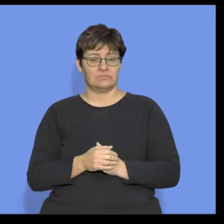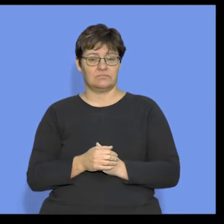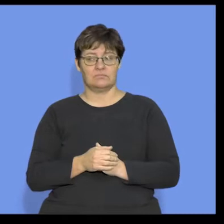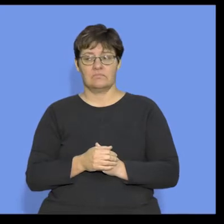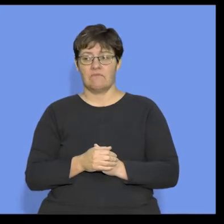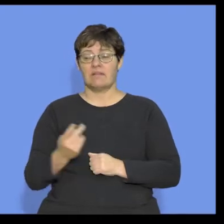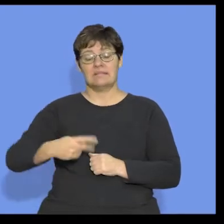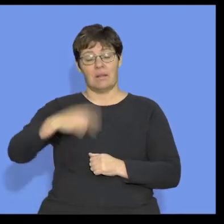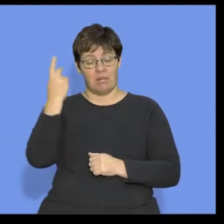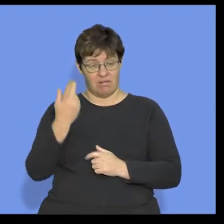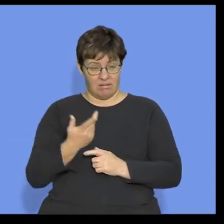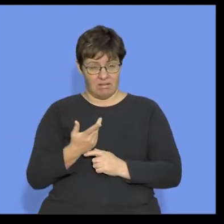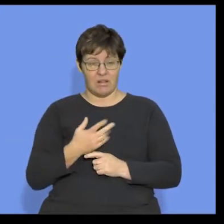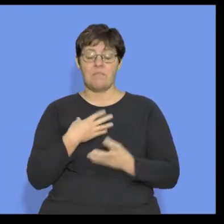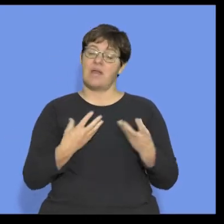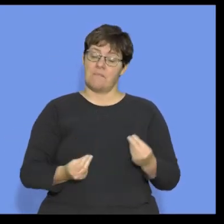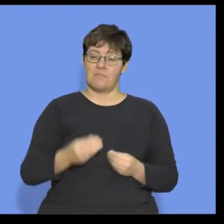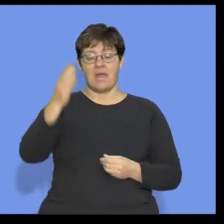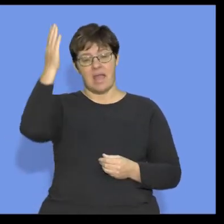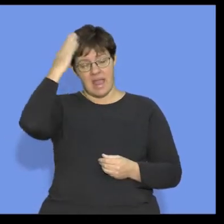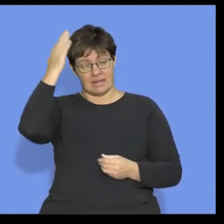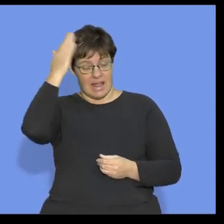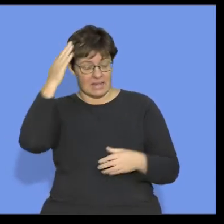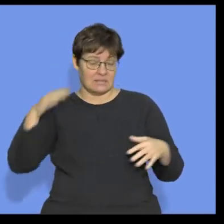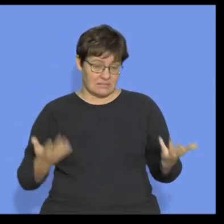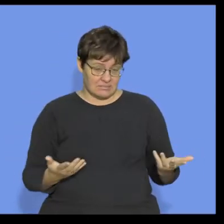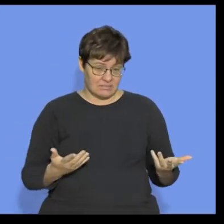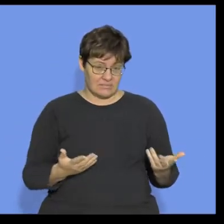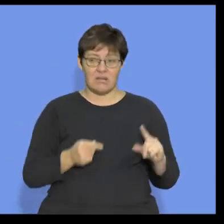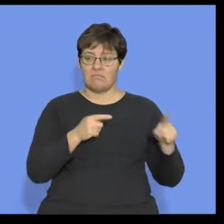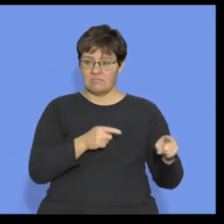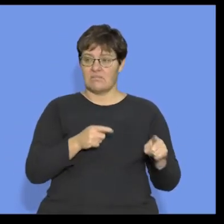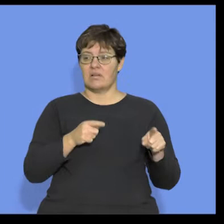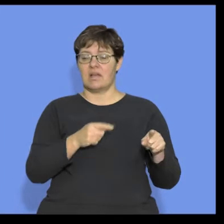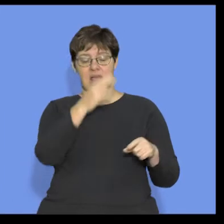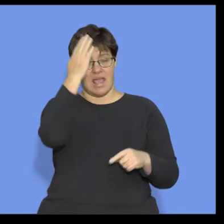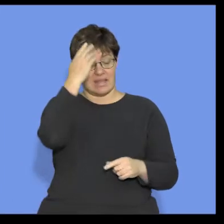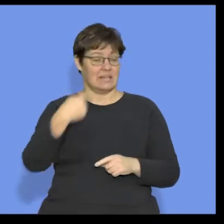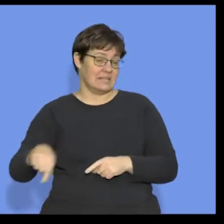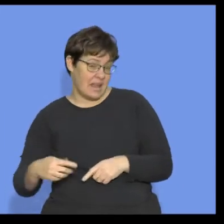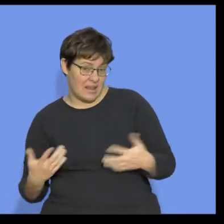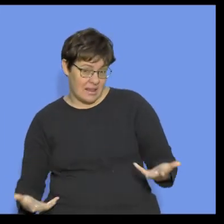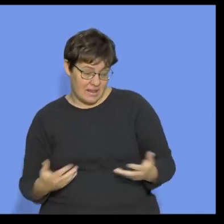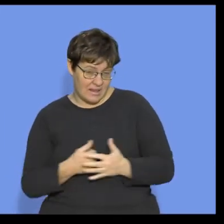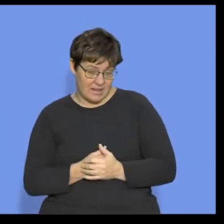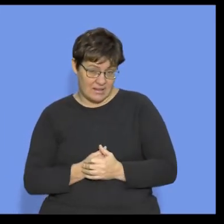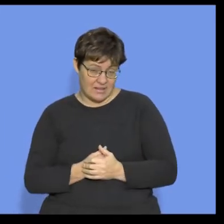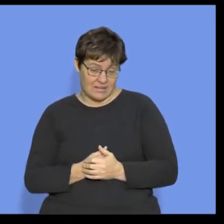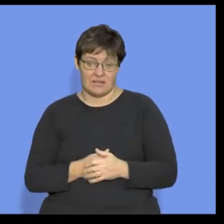the possible outcomes. If you toss it twice, we could get head, head. Are we together? Head,